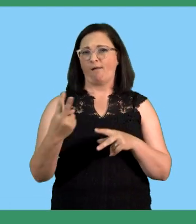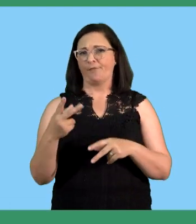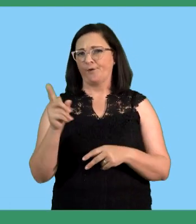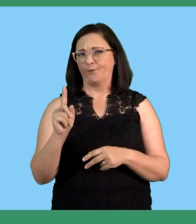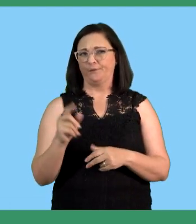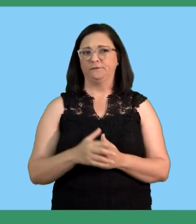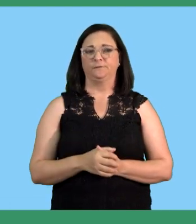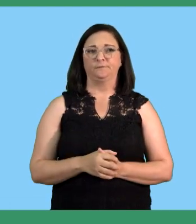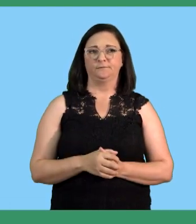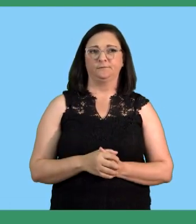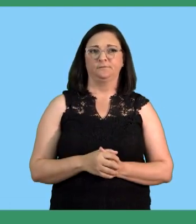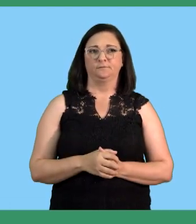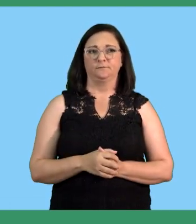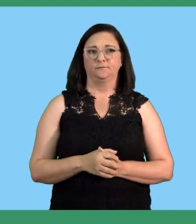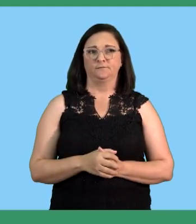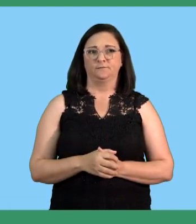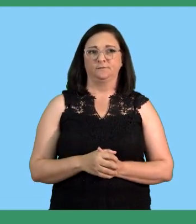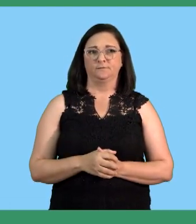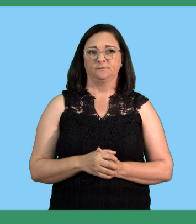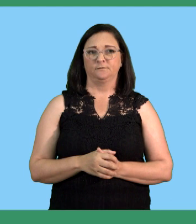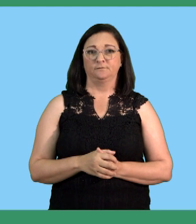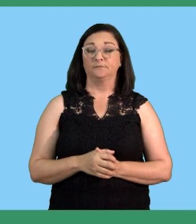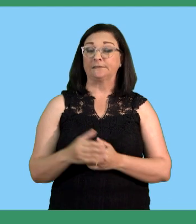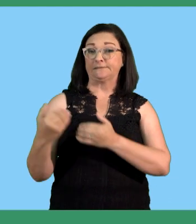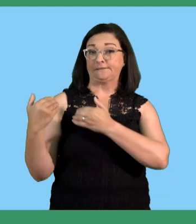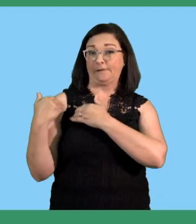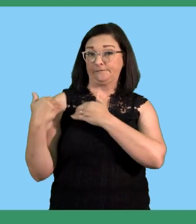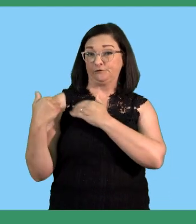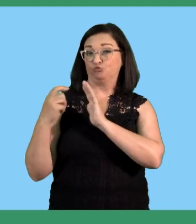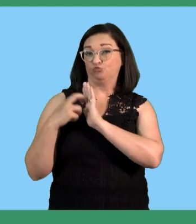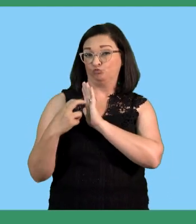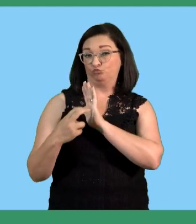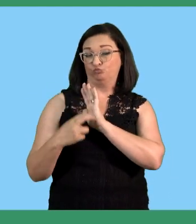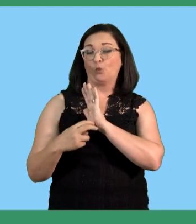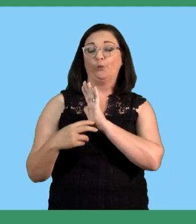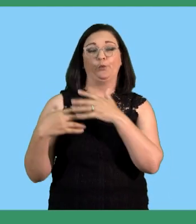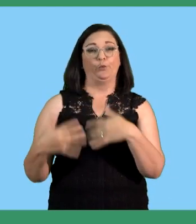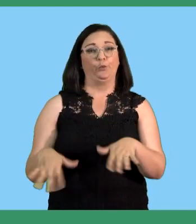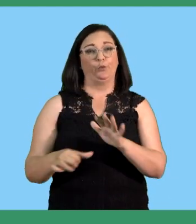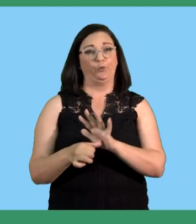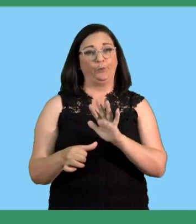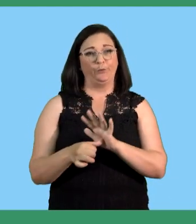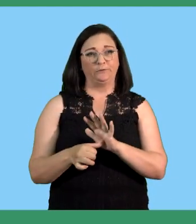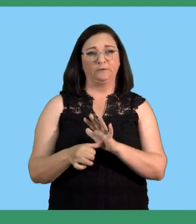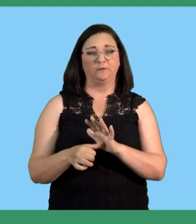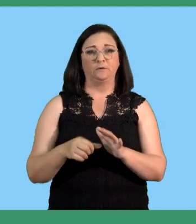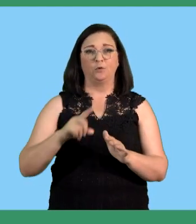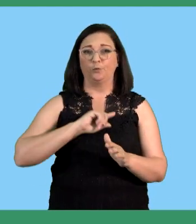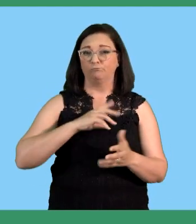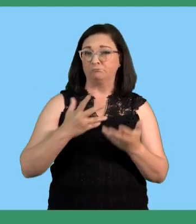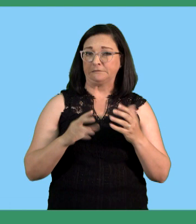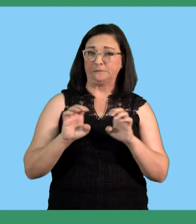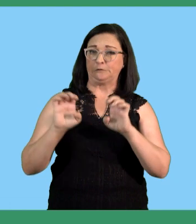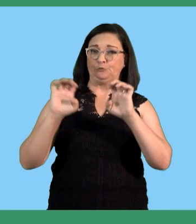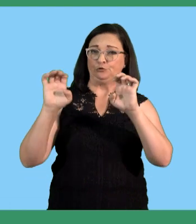explain other ones. So what happens there? There's safety regulations and rules, very important, so that you can know maybe